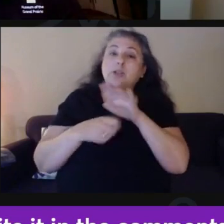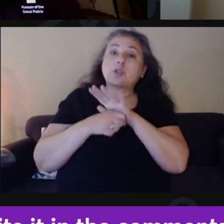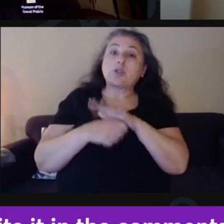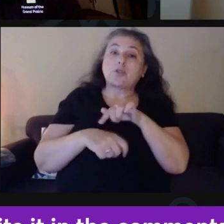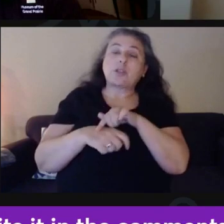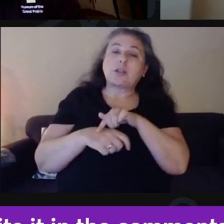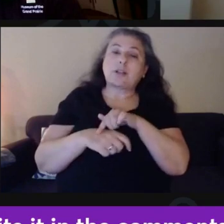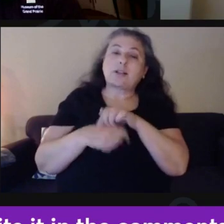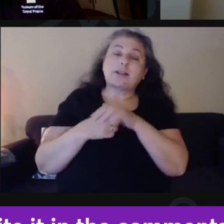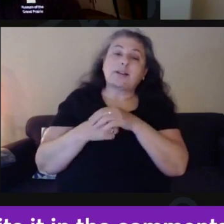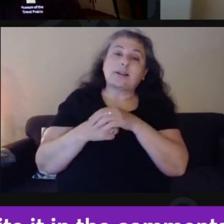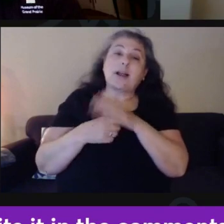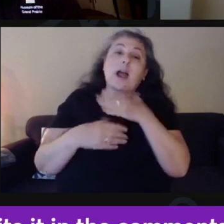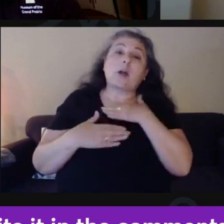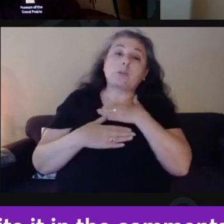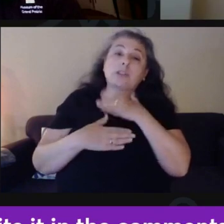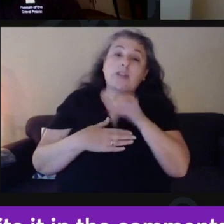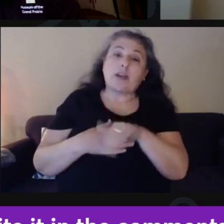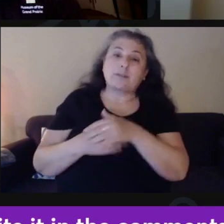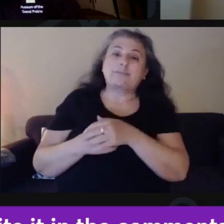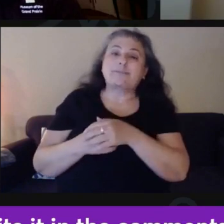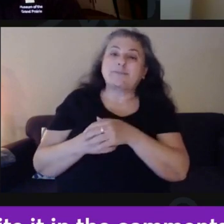So I appreciate that.